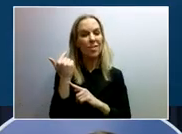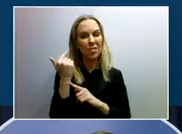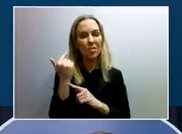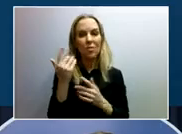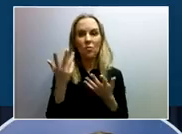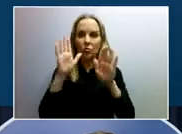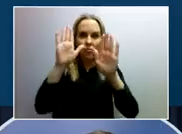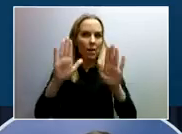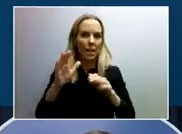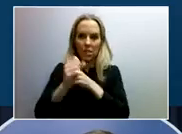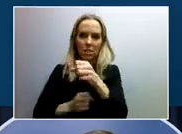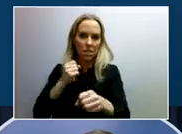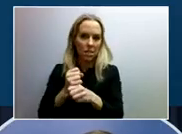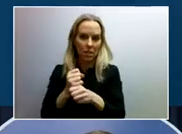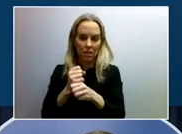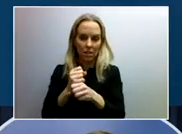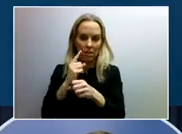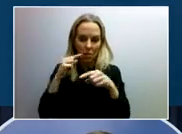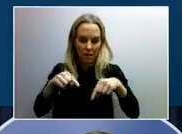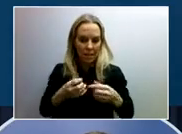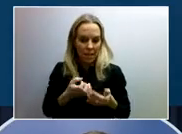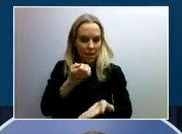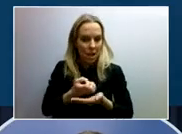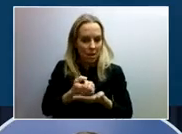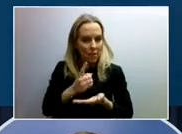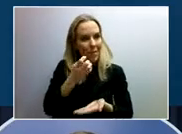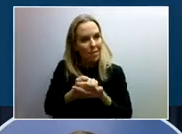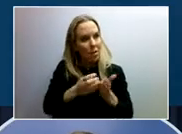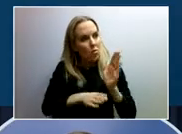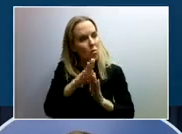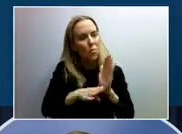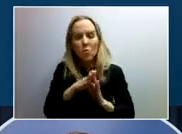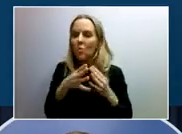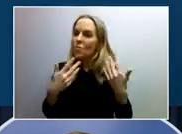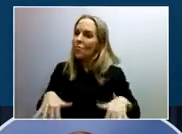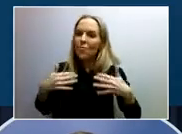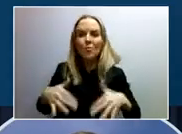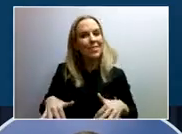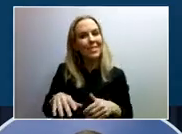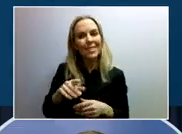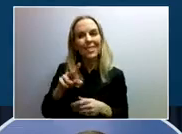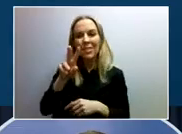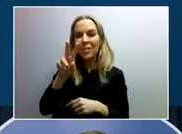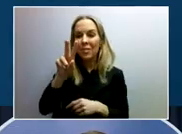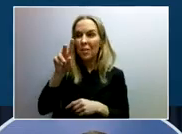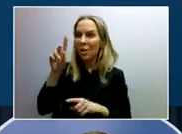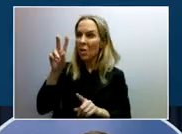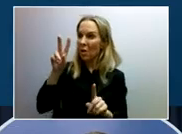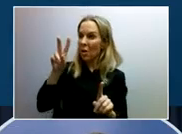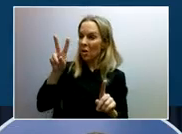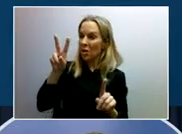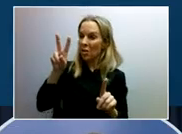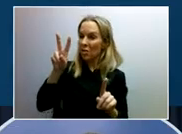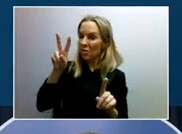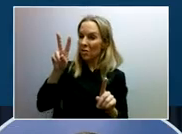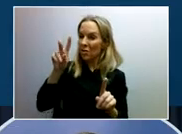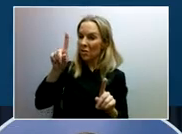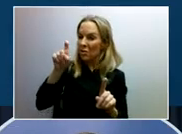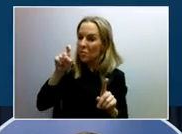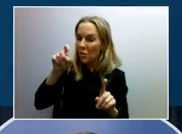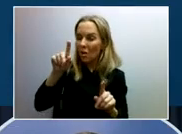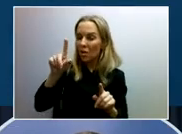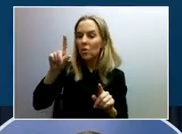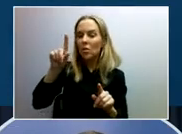our economy, for economic development in our nearly 230-year history. That's right. In the midst of all